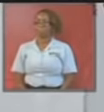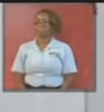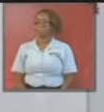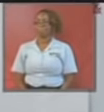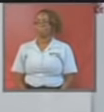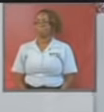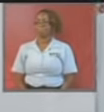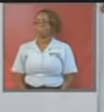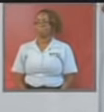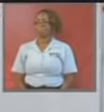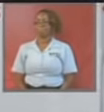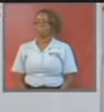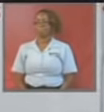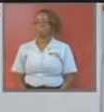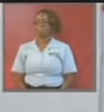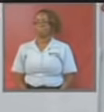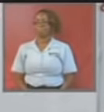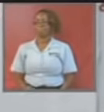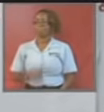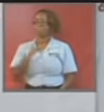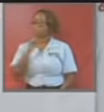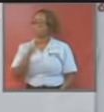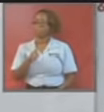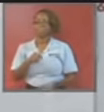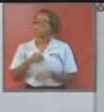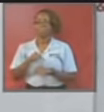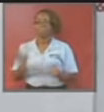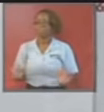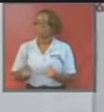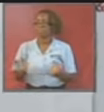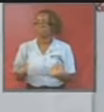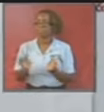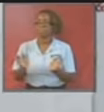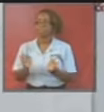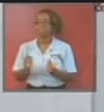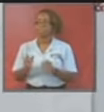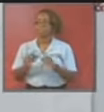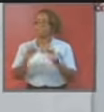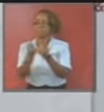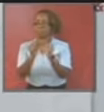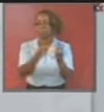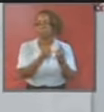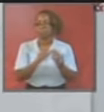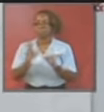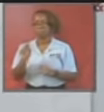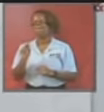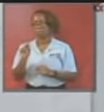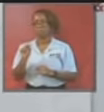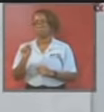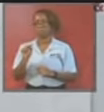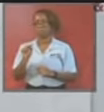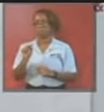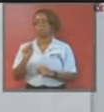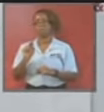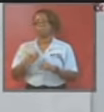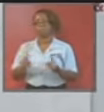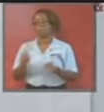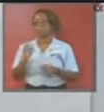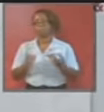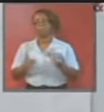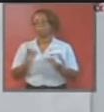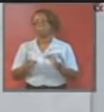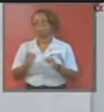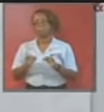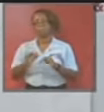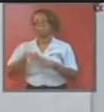recommending gatherings. We're saying that we don't want people to gather at all, and that if you end up gathering because of some